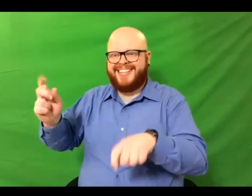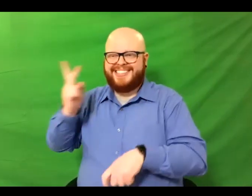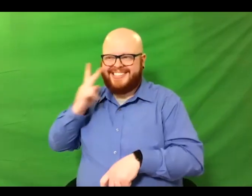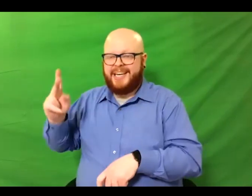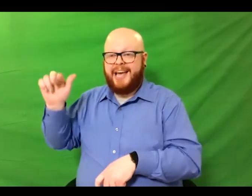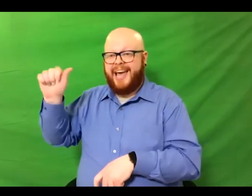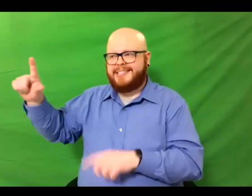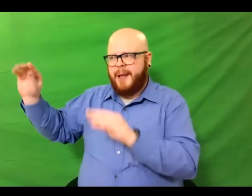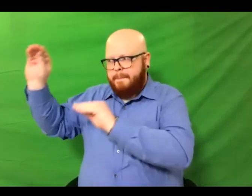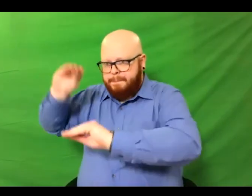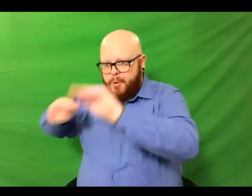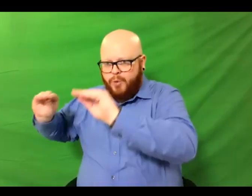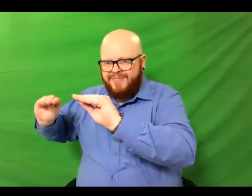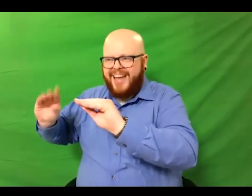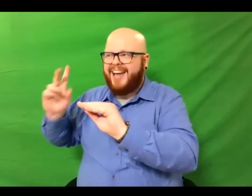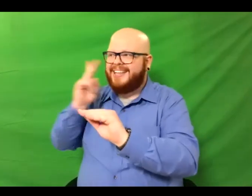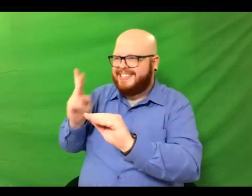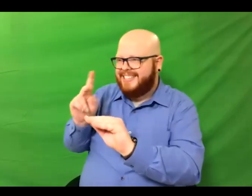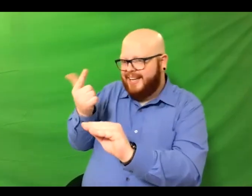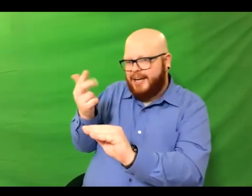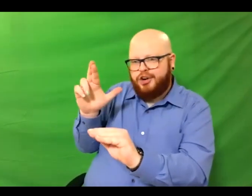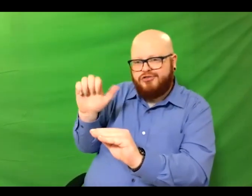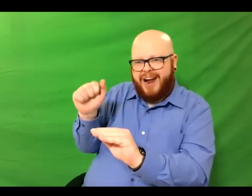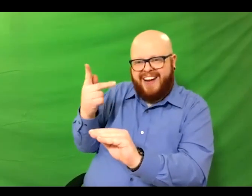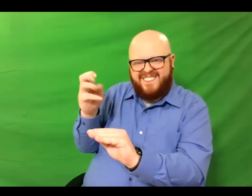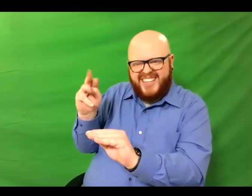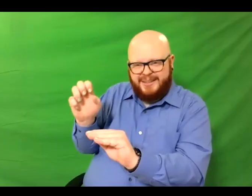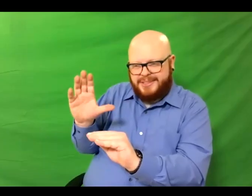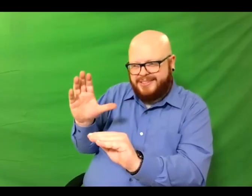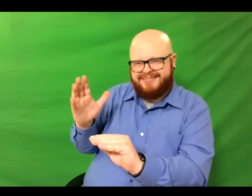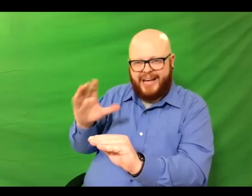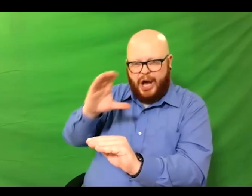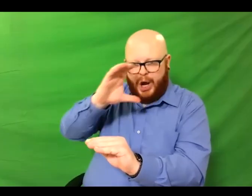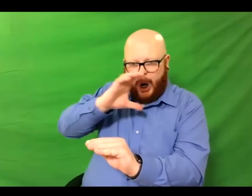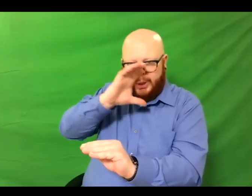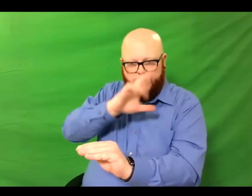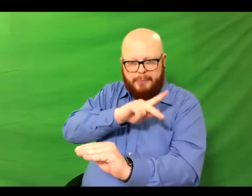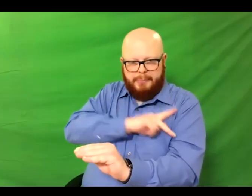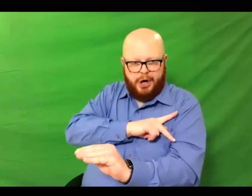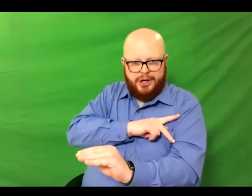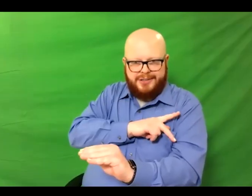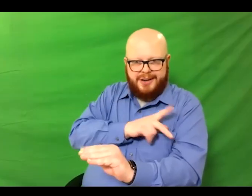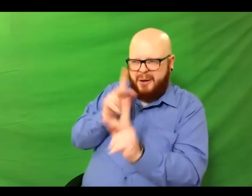location, and a little cartoon character person on the blue background.